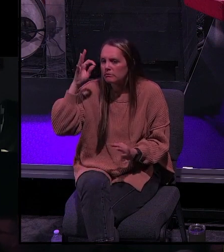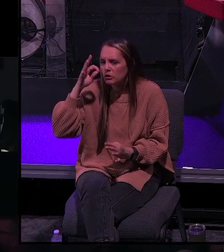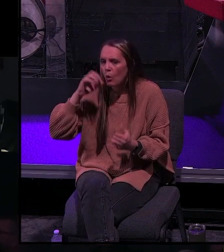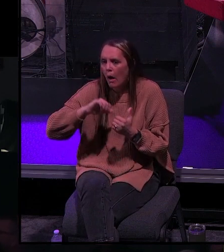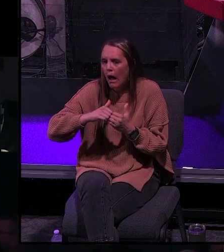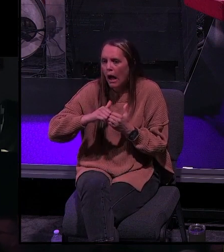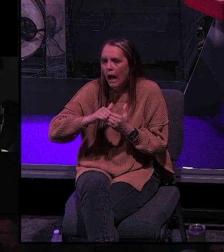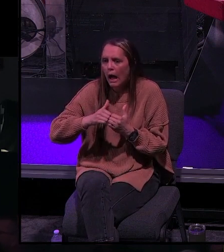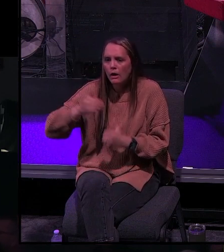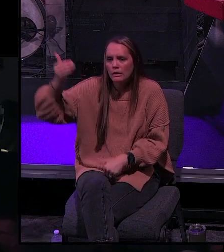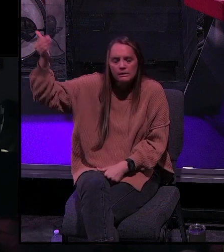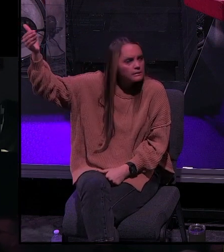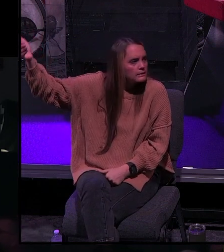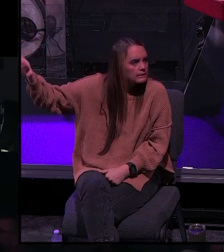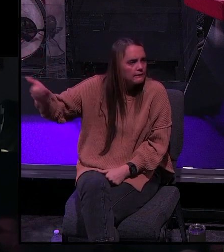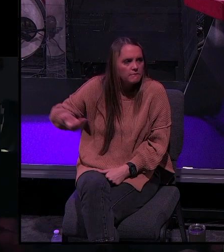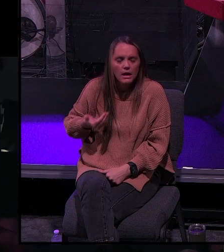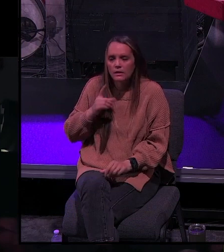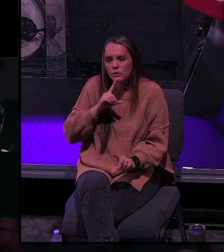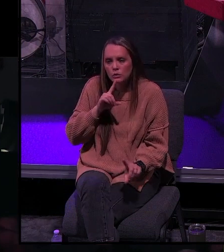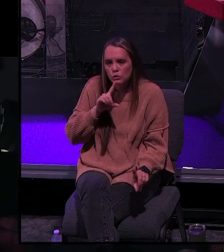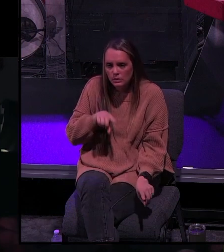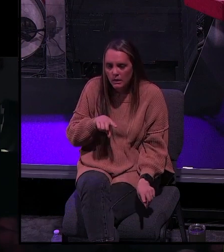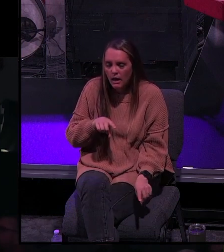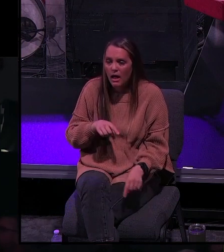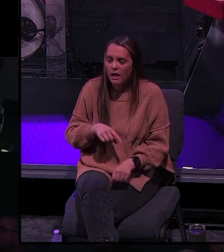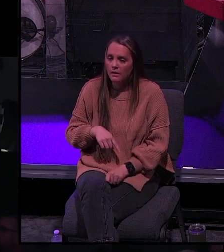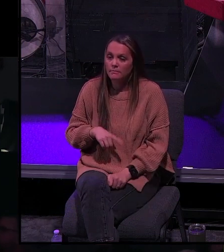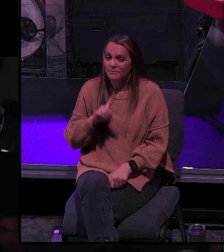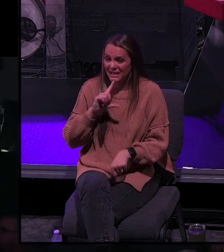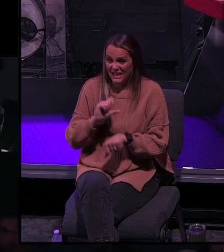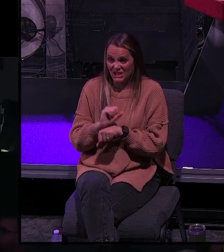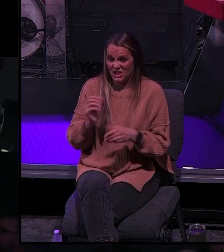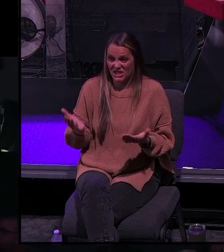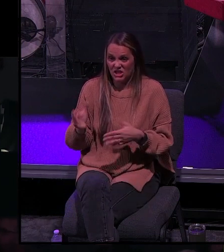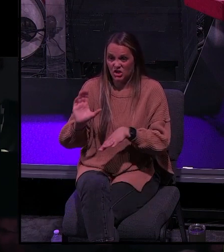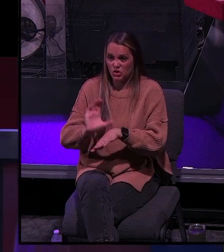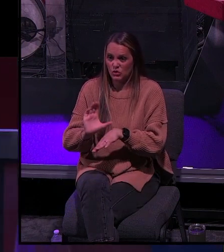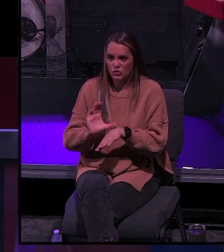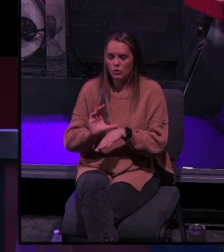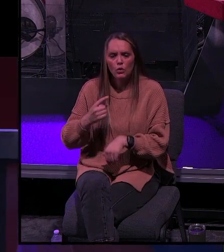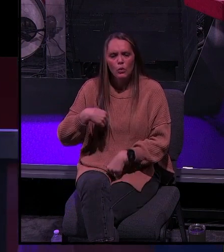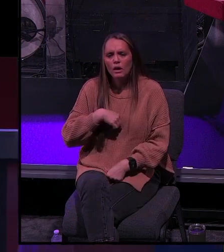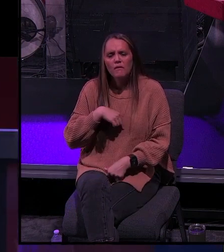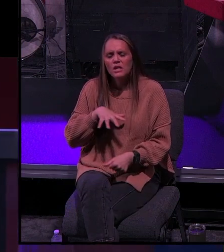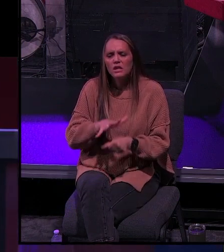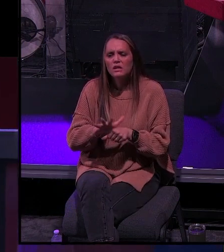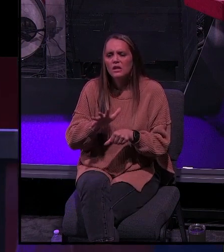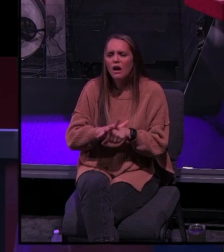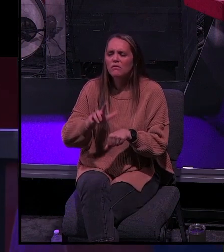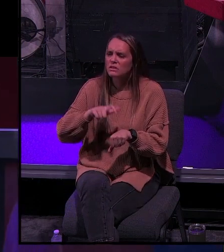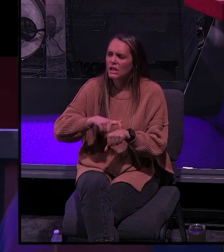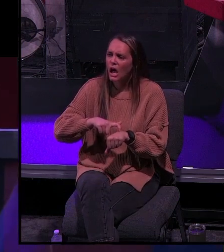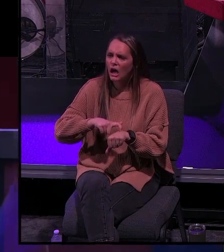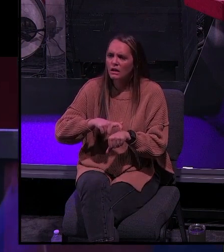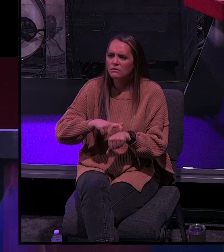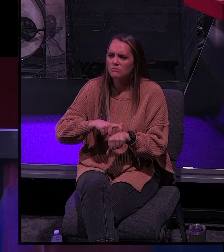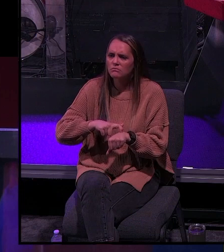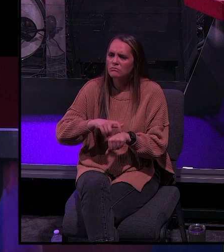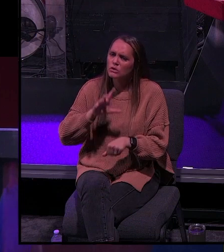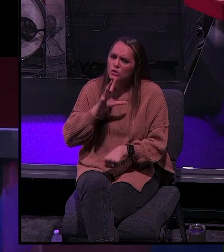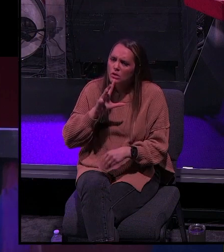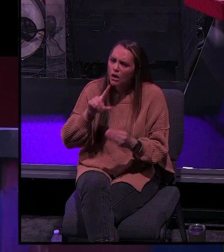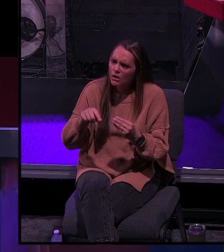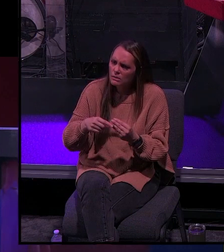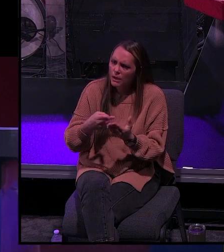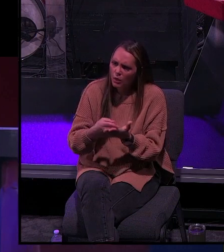today. In fact, in the church, I don't think we've given enough time to the Holy Spirit. I don't think we've talked enough or taught enough on who